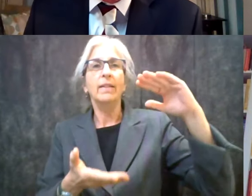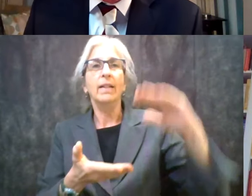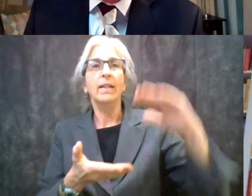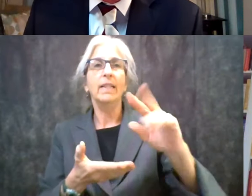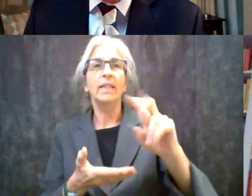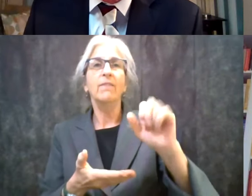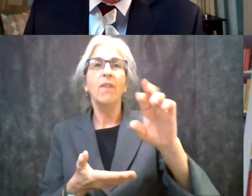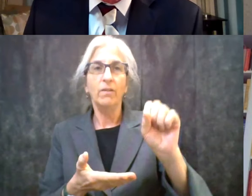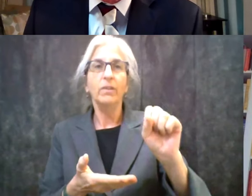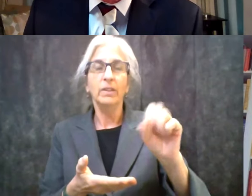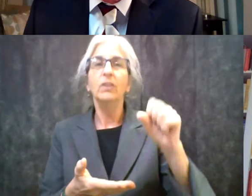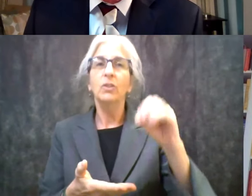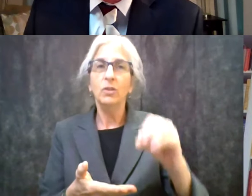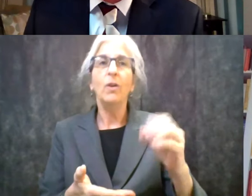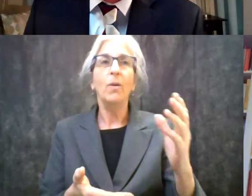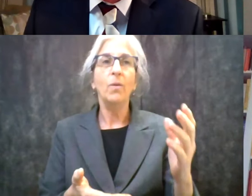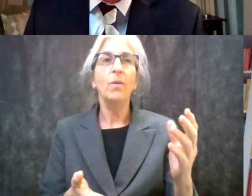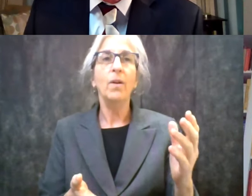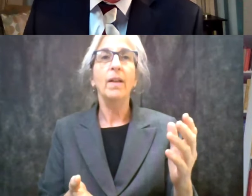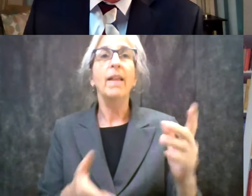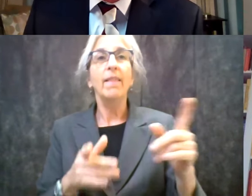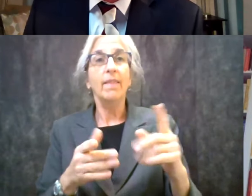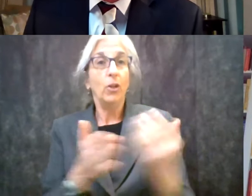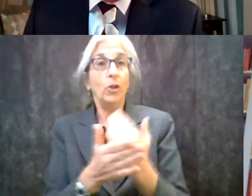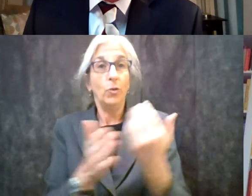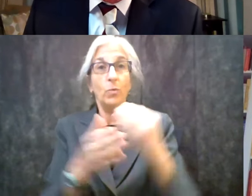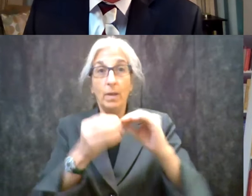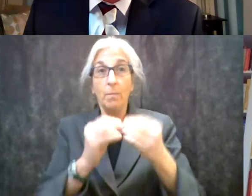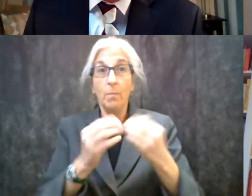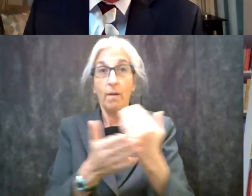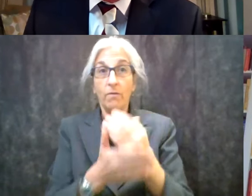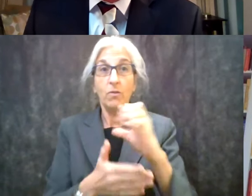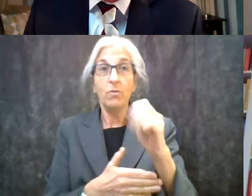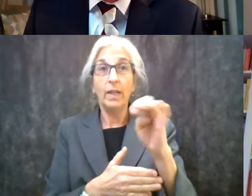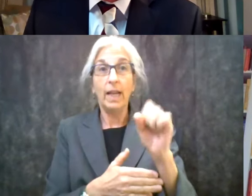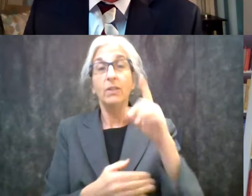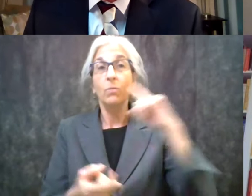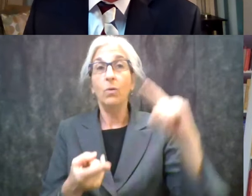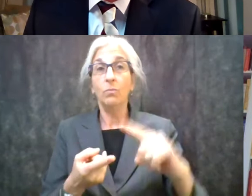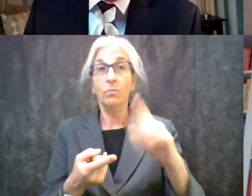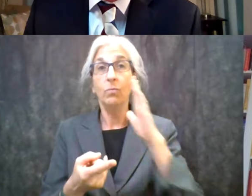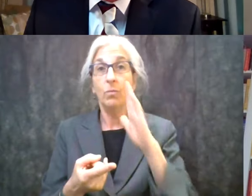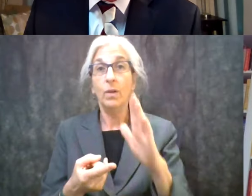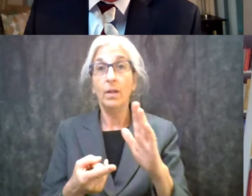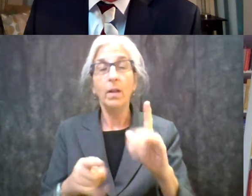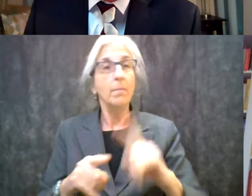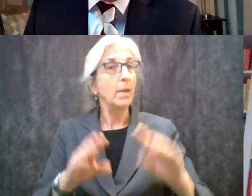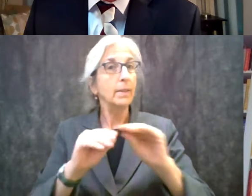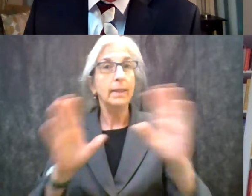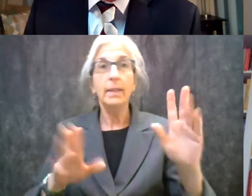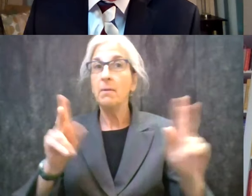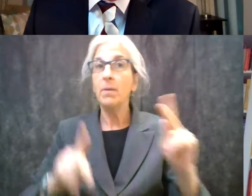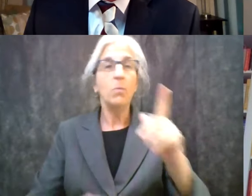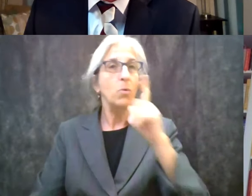see the run of new cases drop. But it's clear that even people who are doing a really, rigorous job and